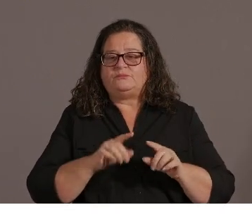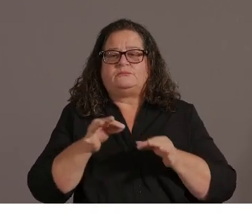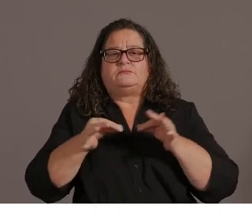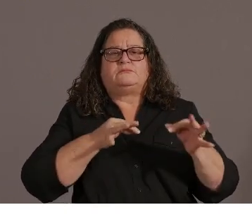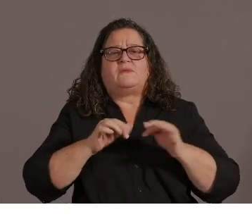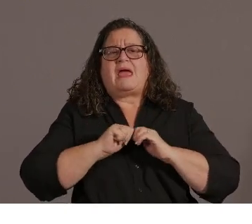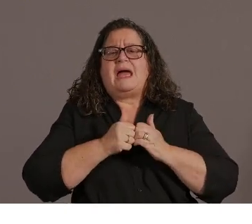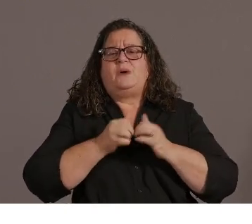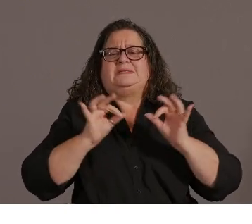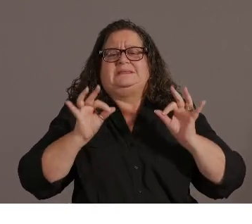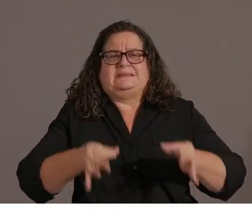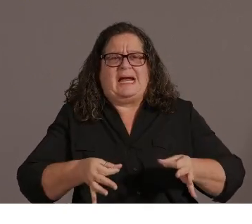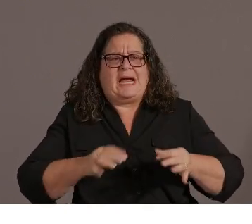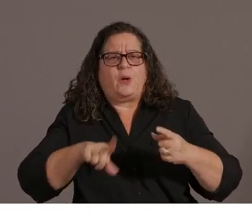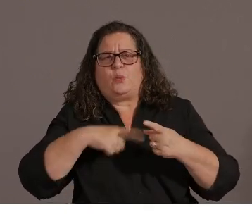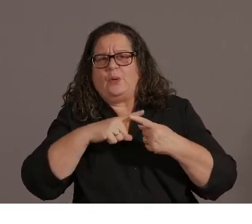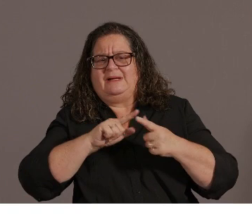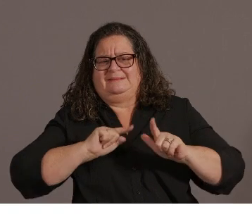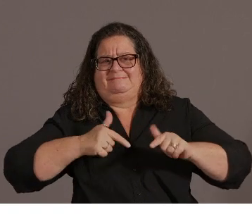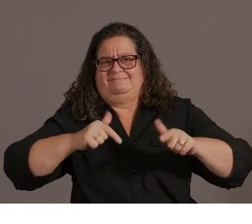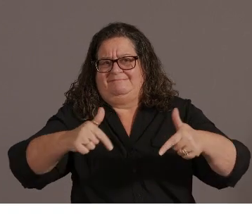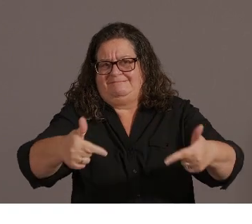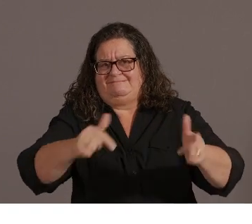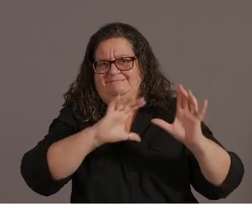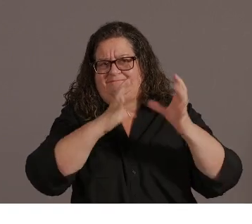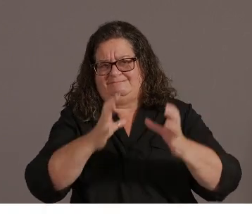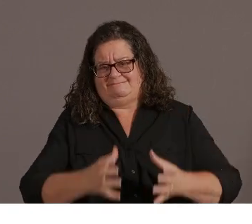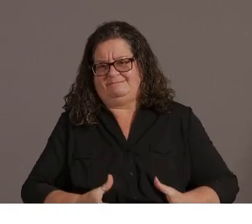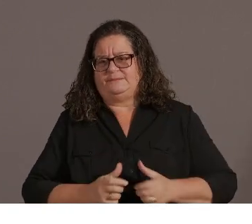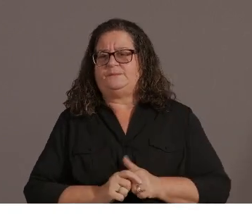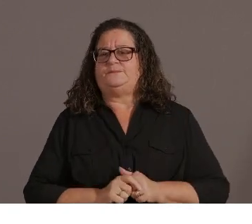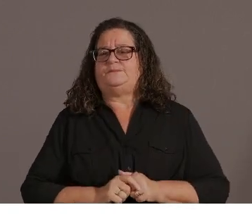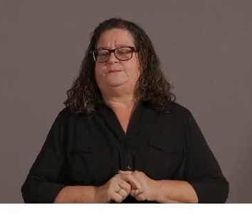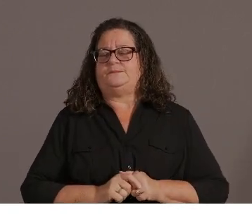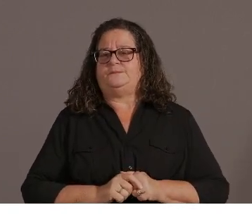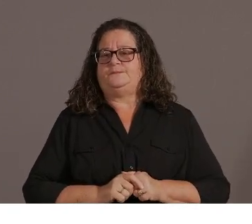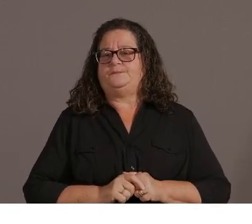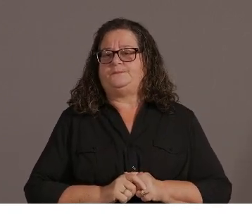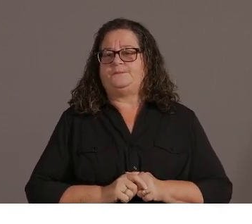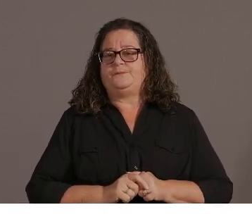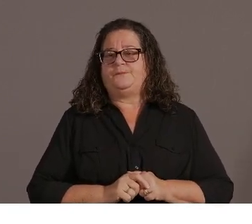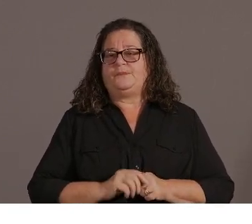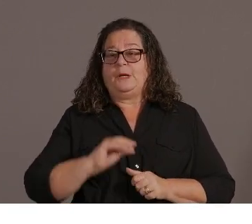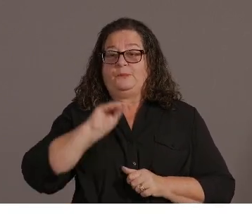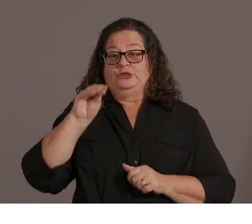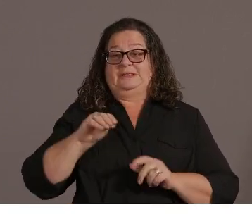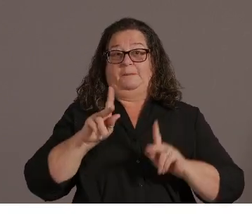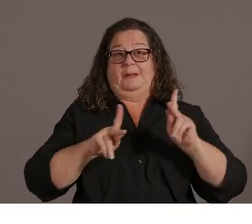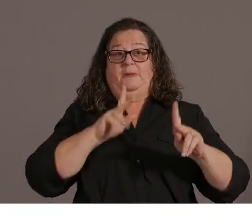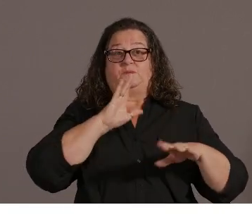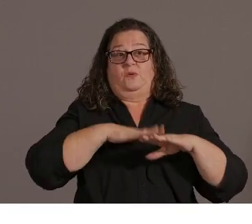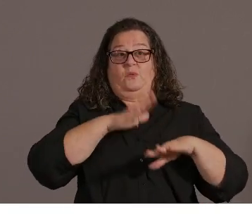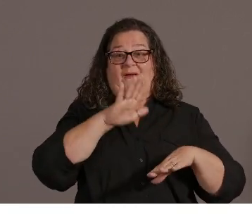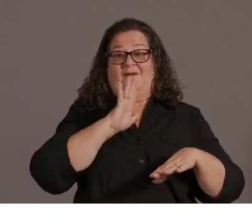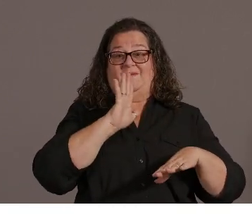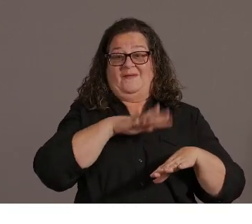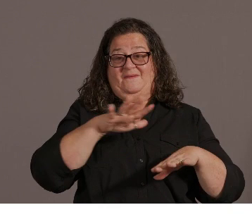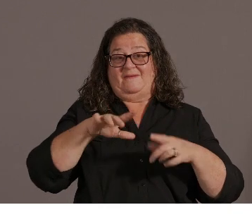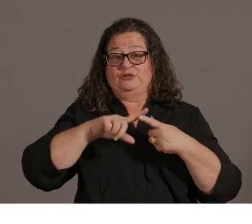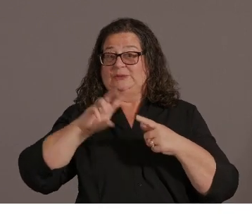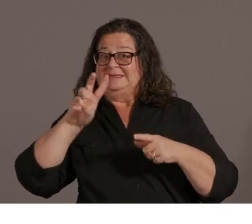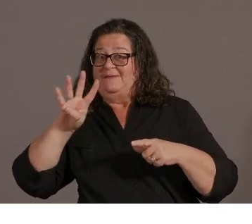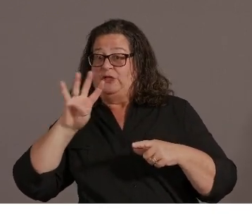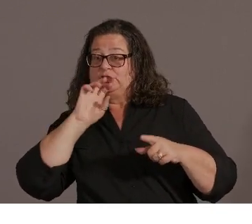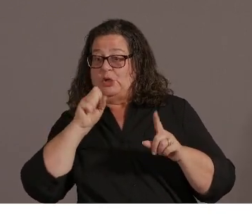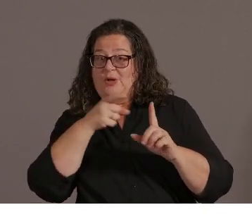are. So if you look at the percent of individuals aged 55 to 64 that have been vaccinated